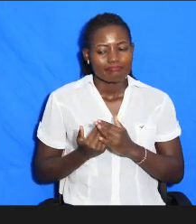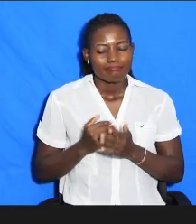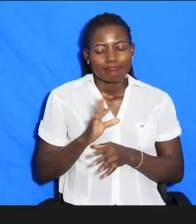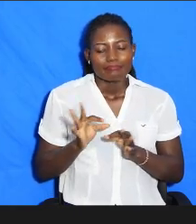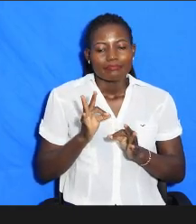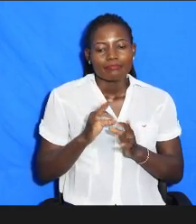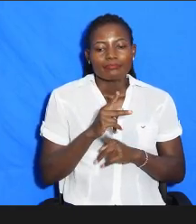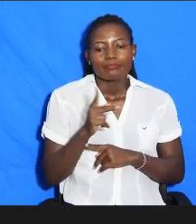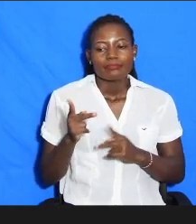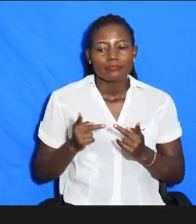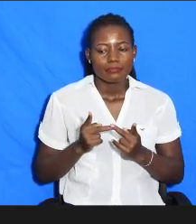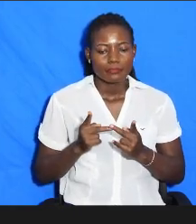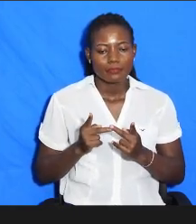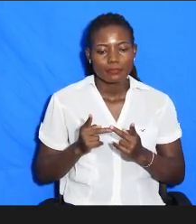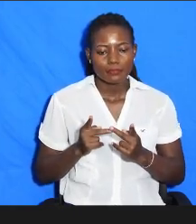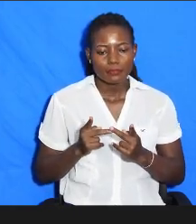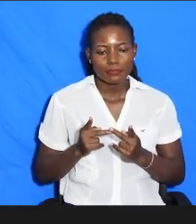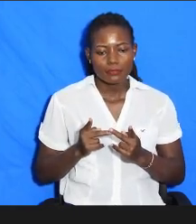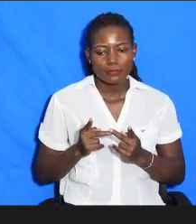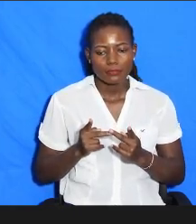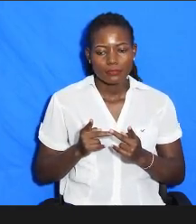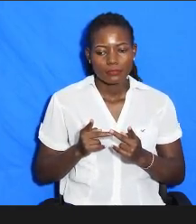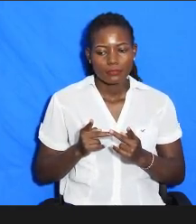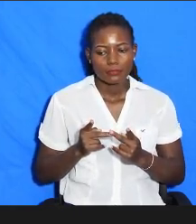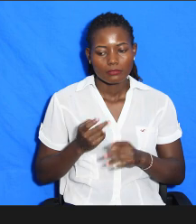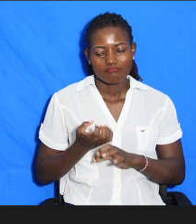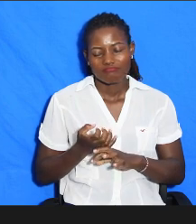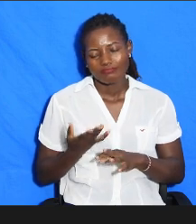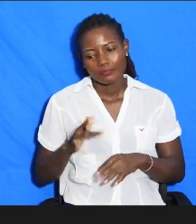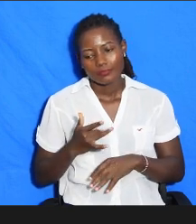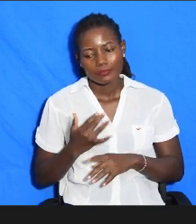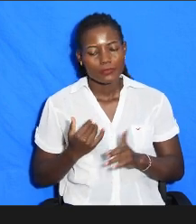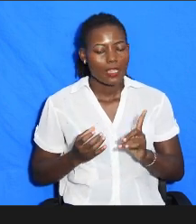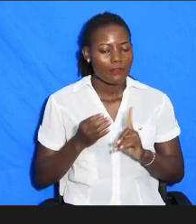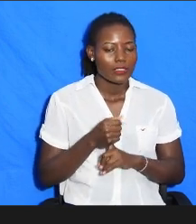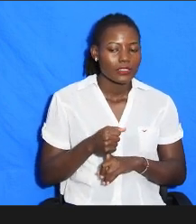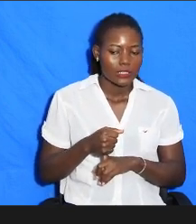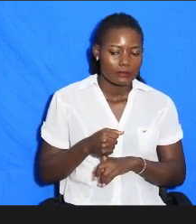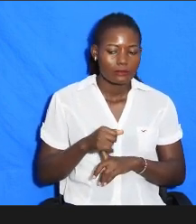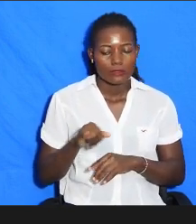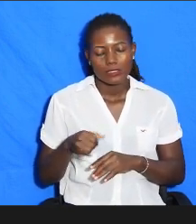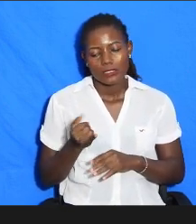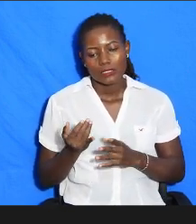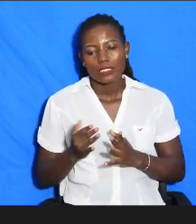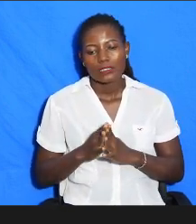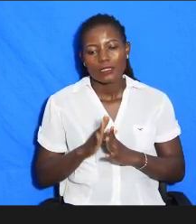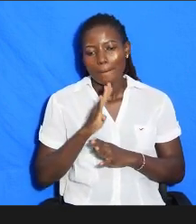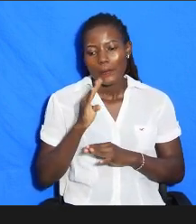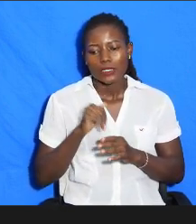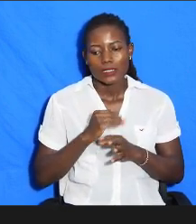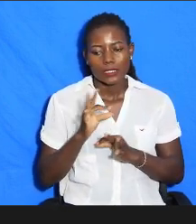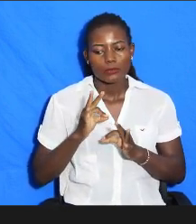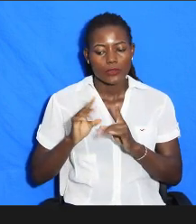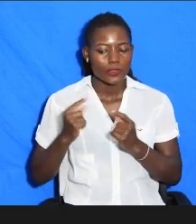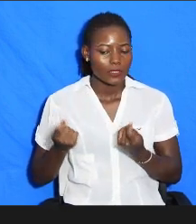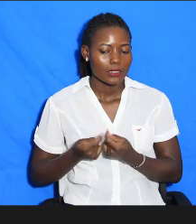it's like it's hands off, like oh, we've achieved just to making it to this team. And right now it's